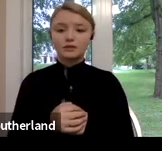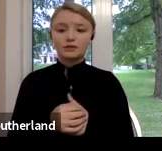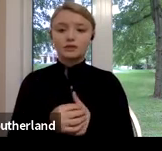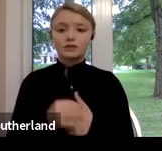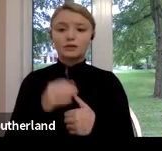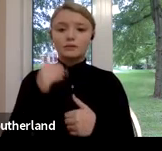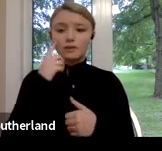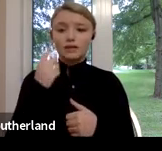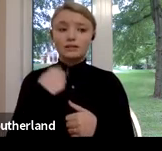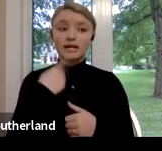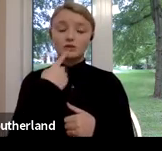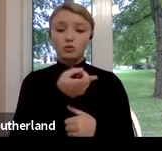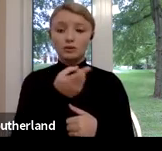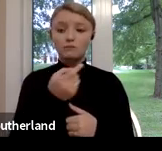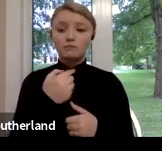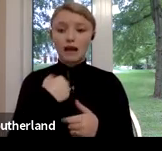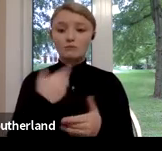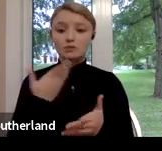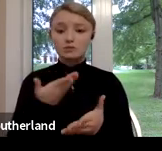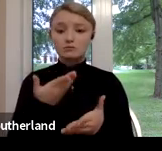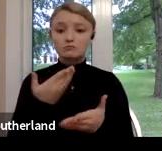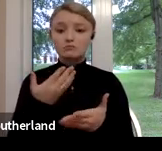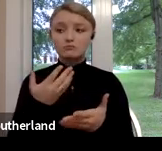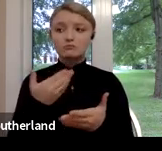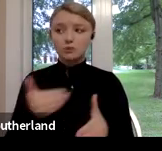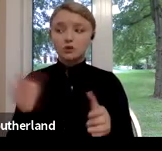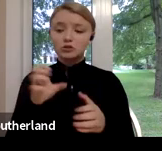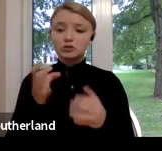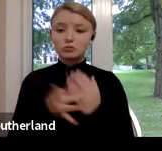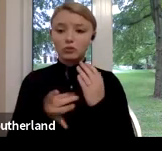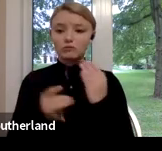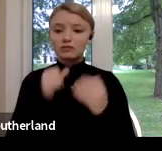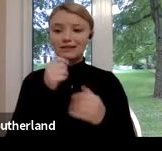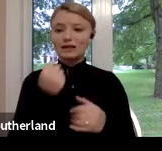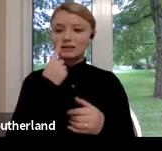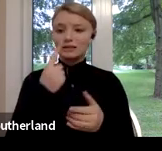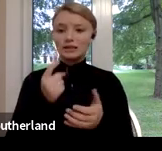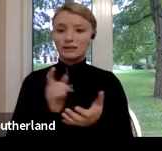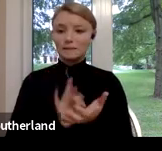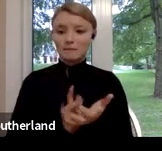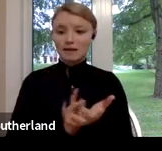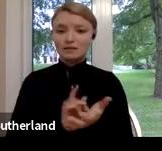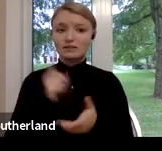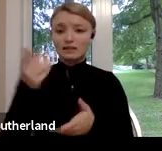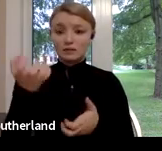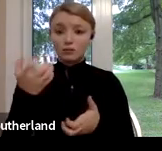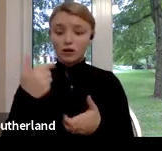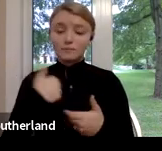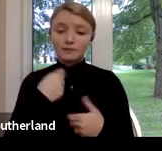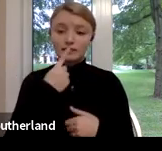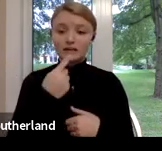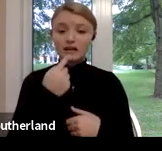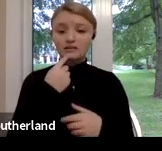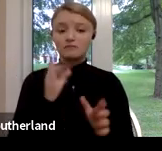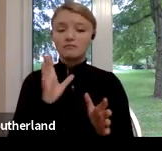Because I told him that I was going to do oils and not take the prescription that he wanted me to have. And I said, well, if I'm going to be